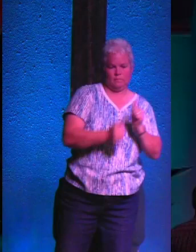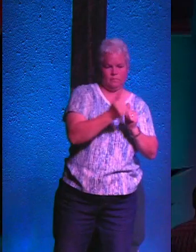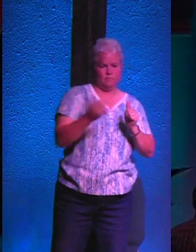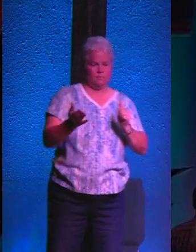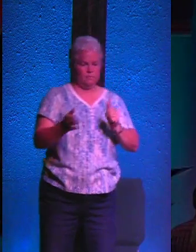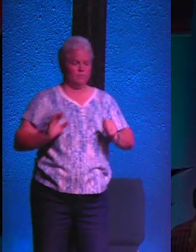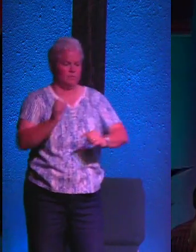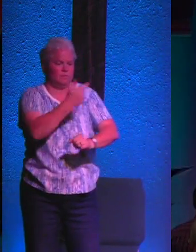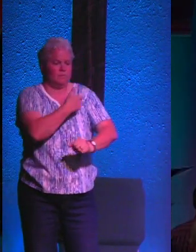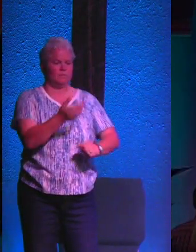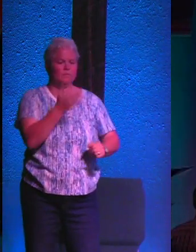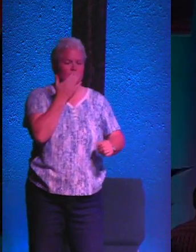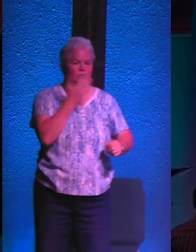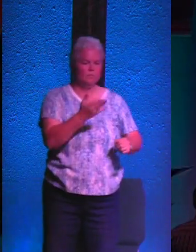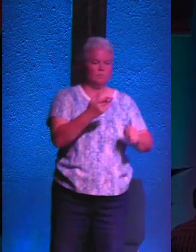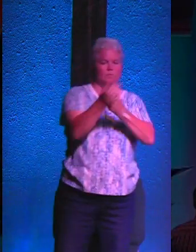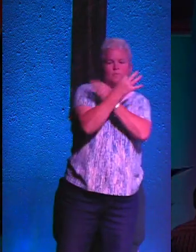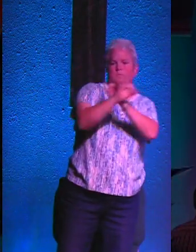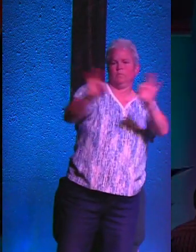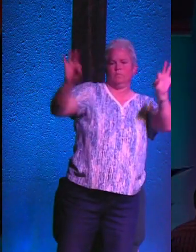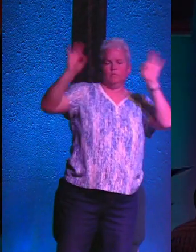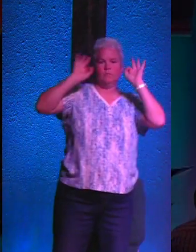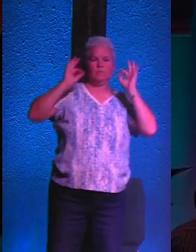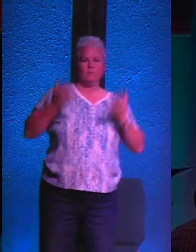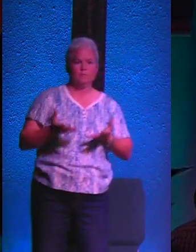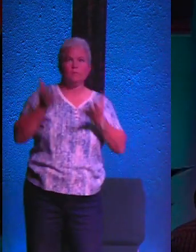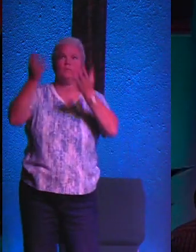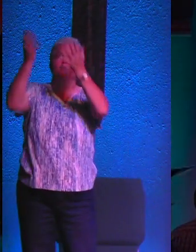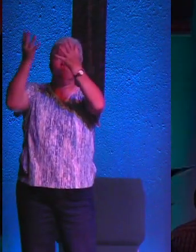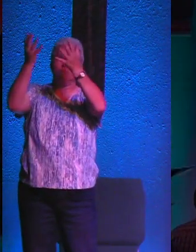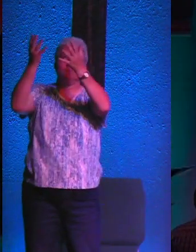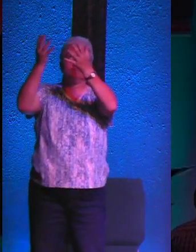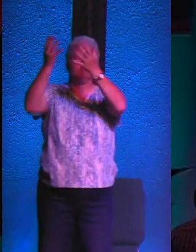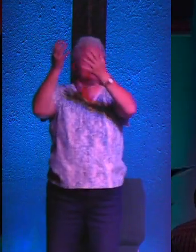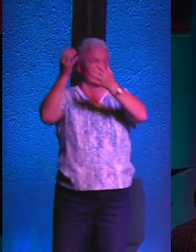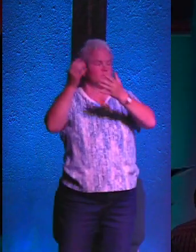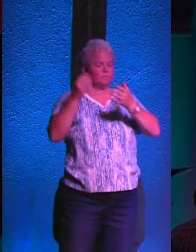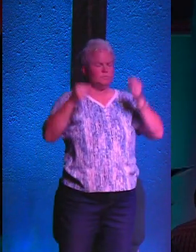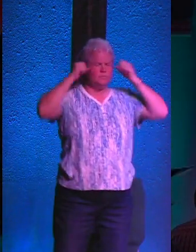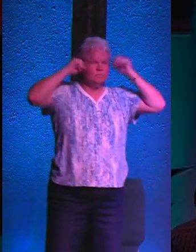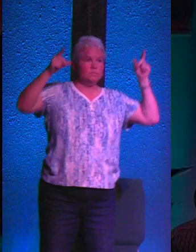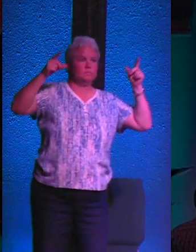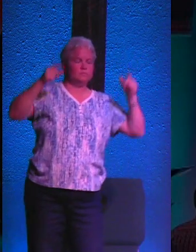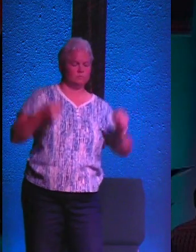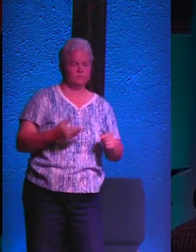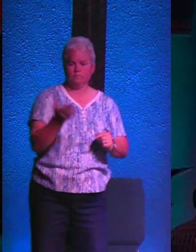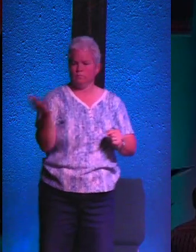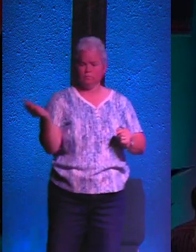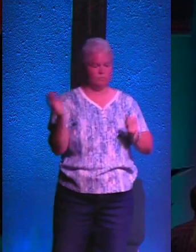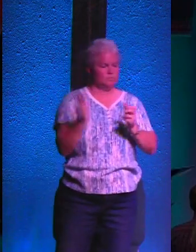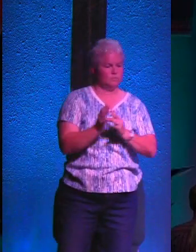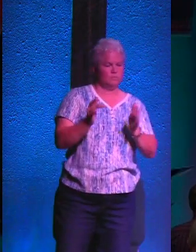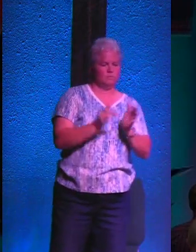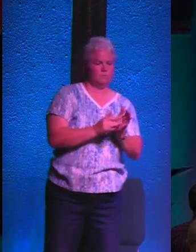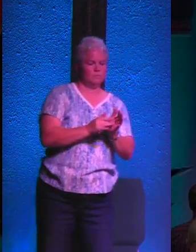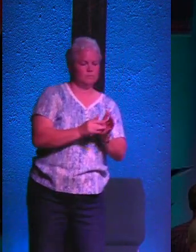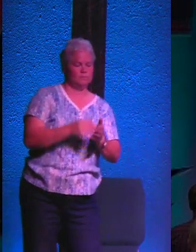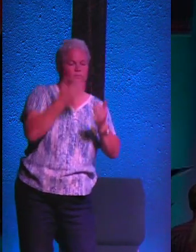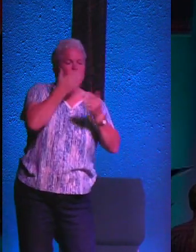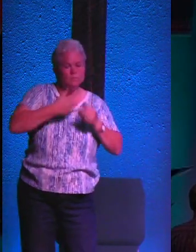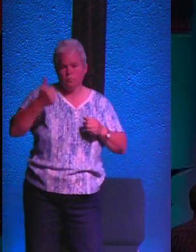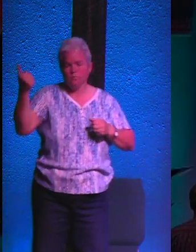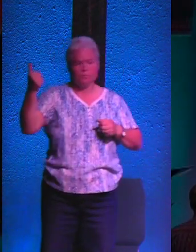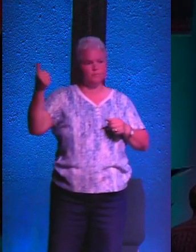Lord God. We thank you for the very freedom that you extend to us and all of those amazing things. Jesus, you're